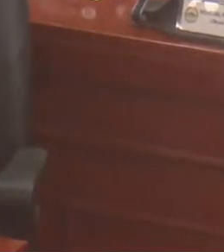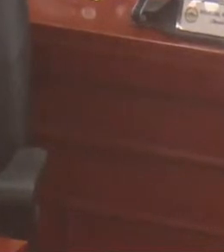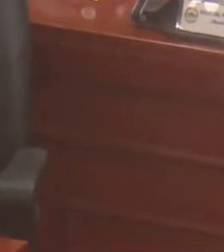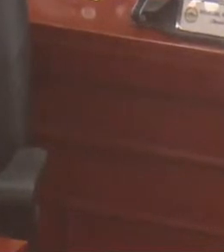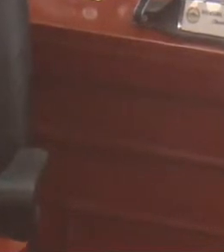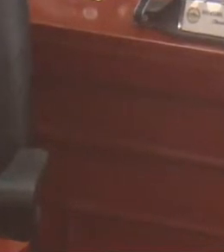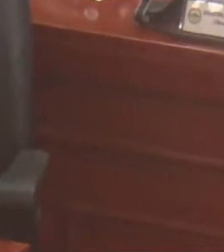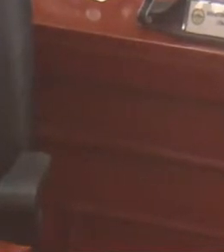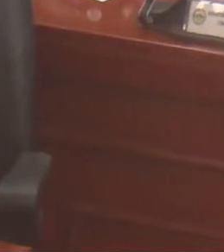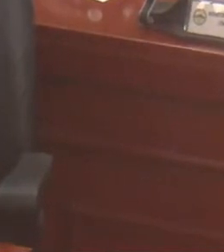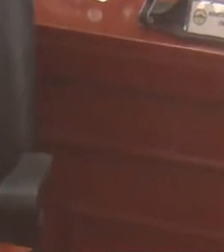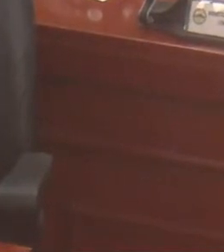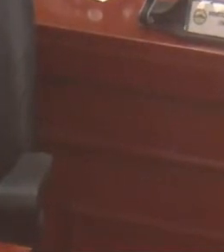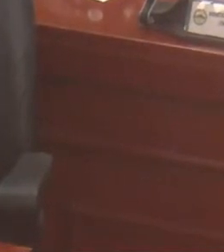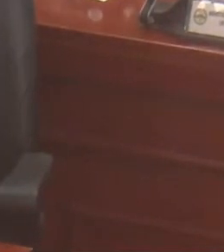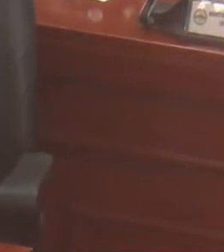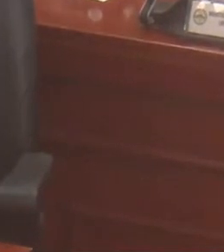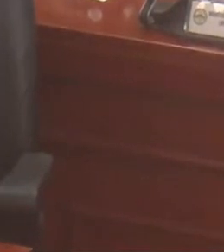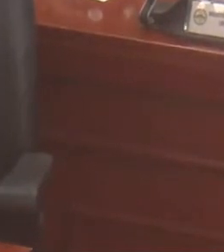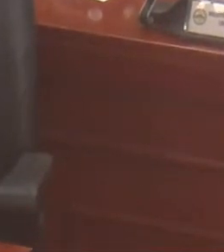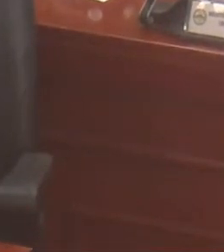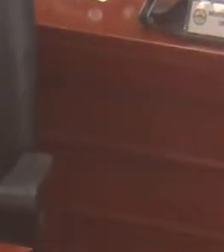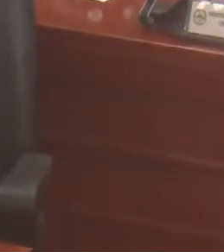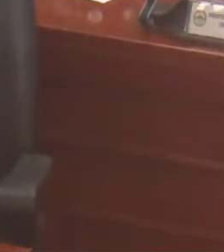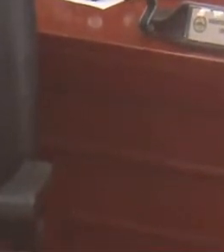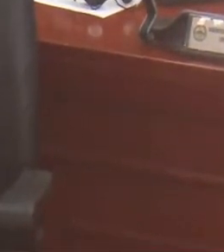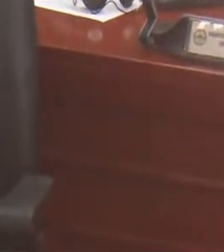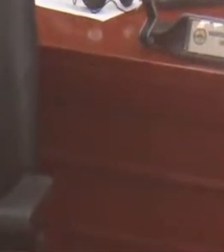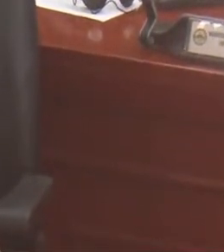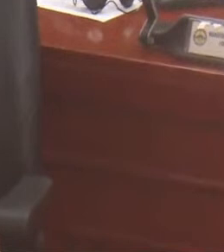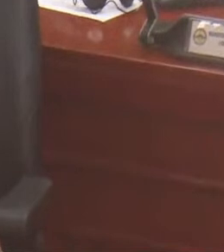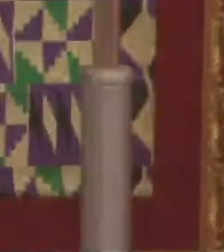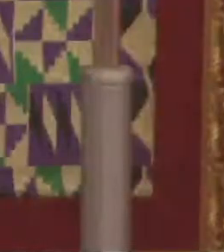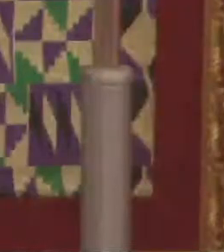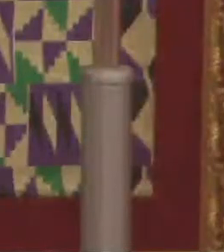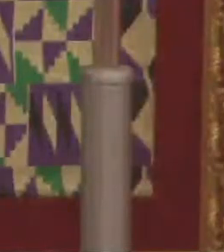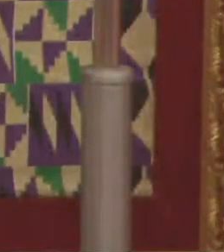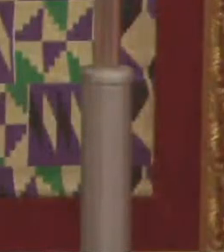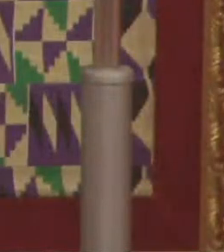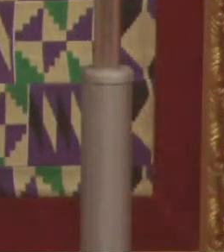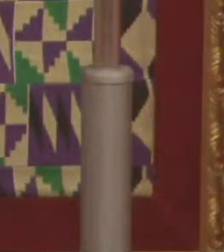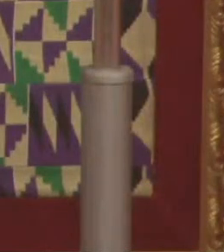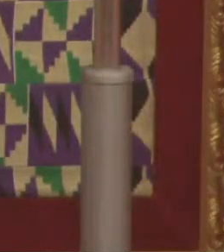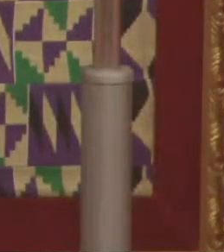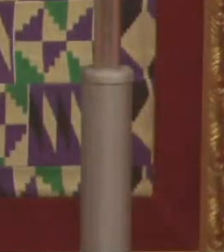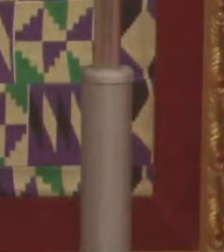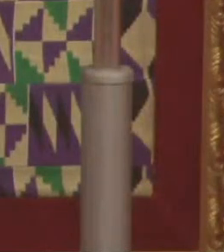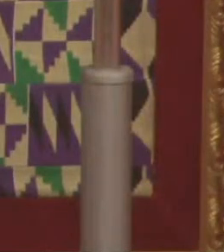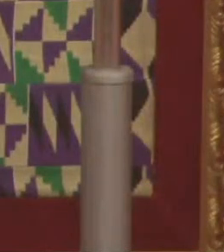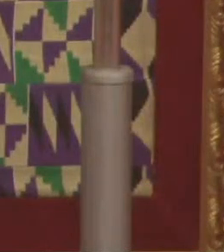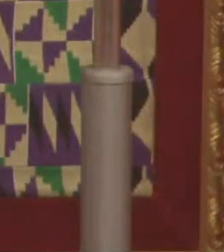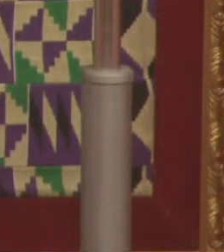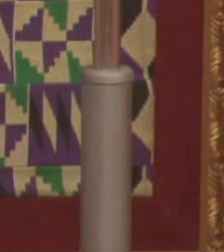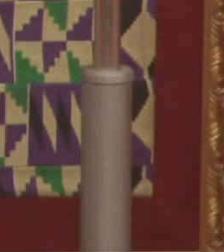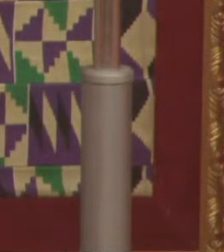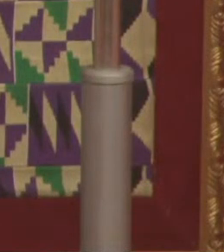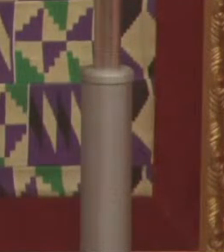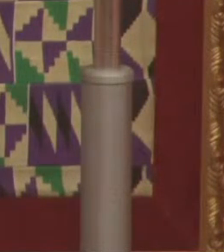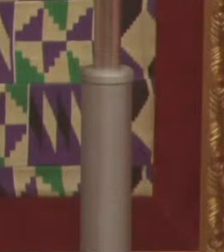João Manuel Gonçalves Lorenzo, President of the Republic of